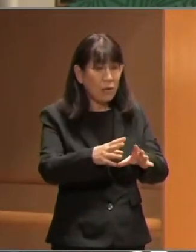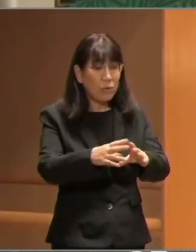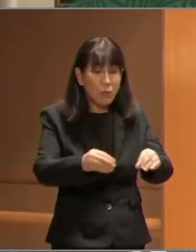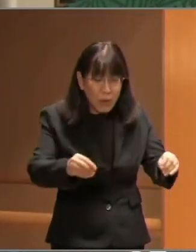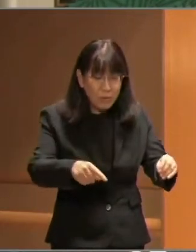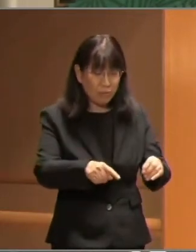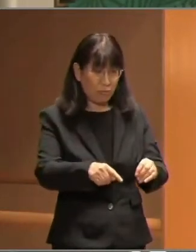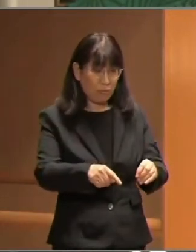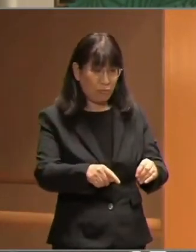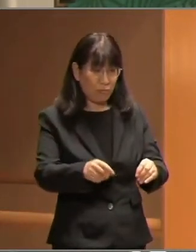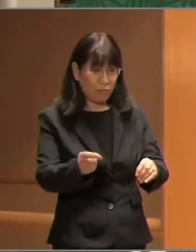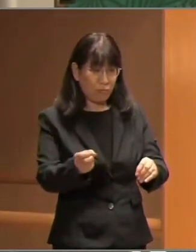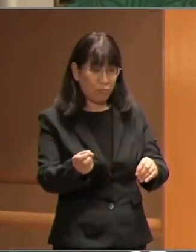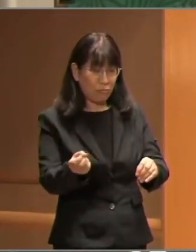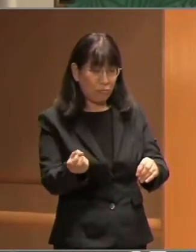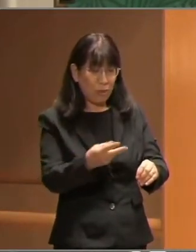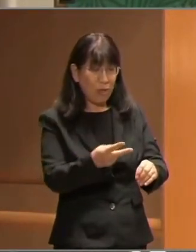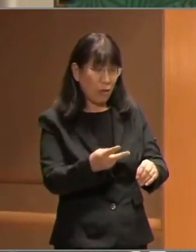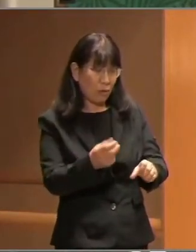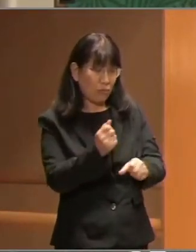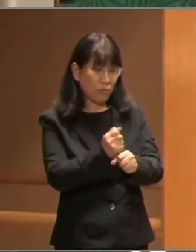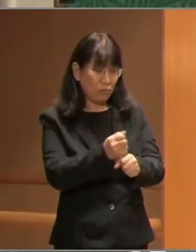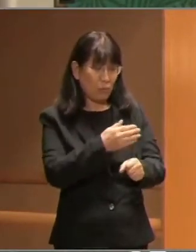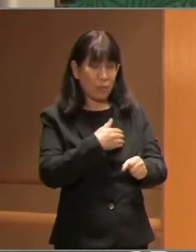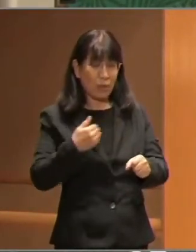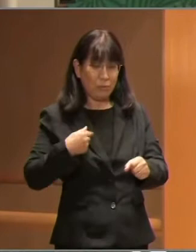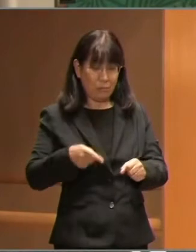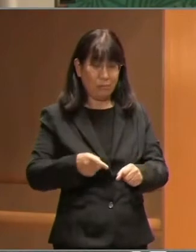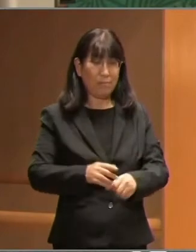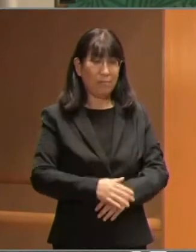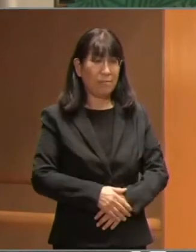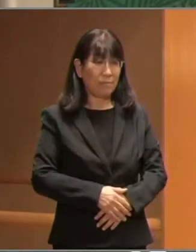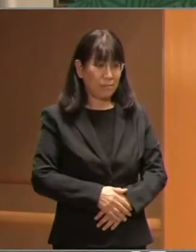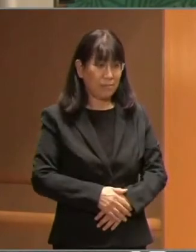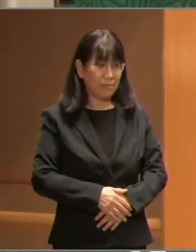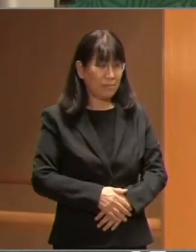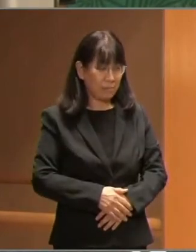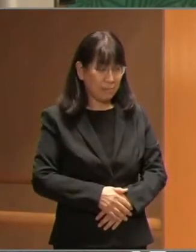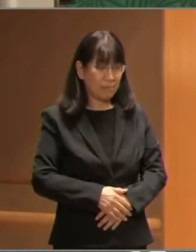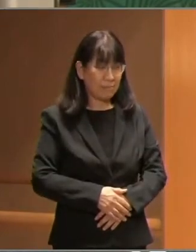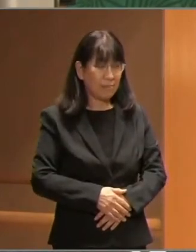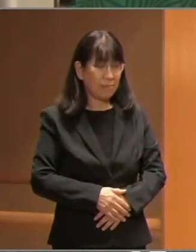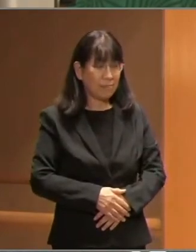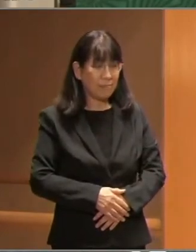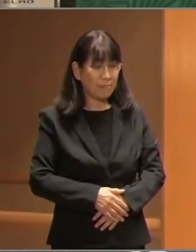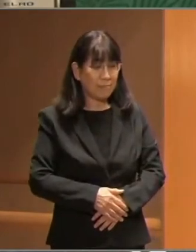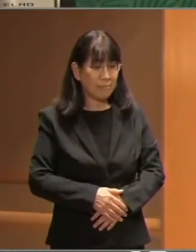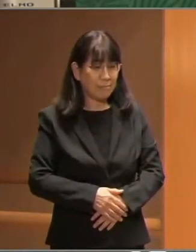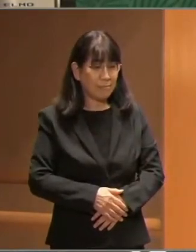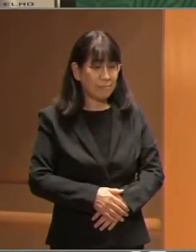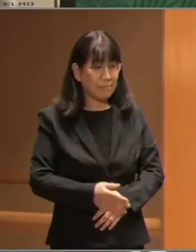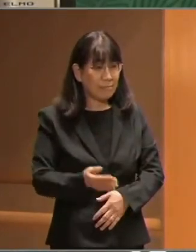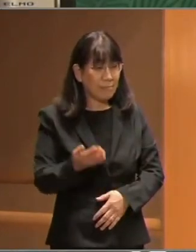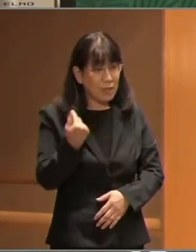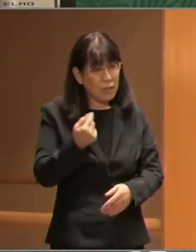water. And then we can recycle them and we can make new paper once again.